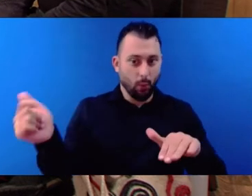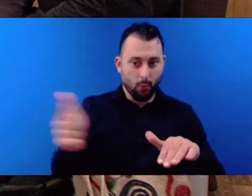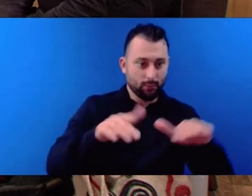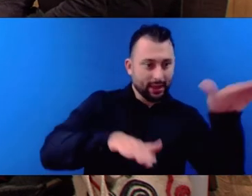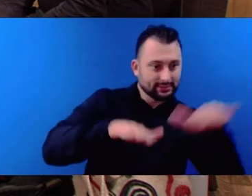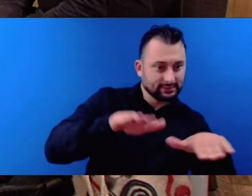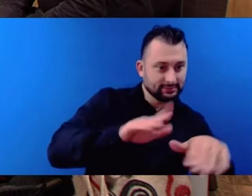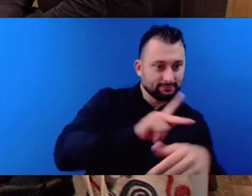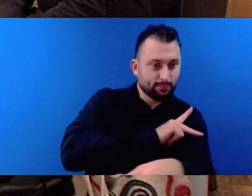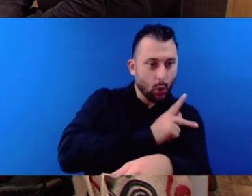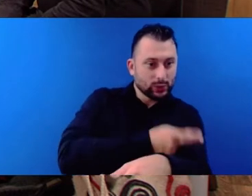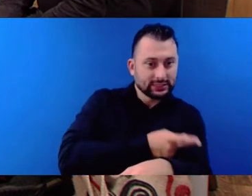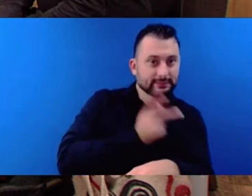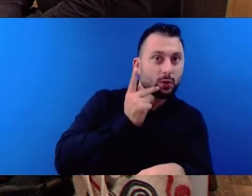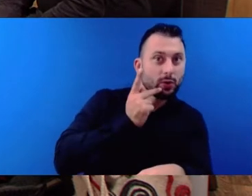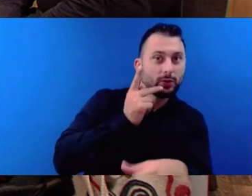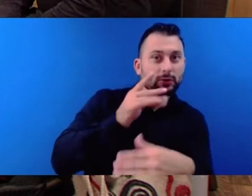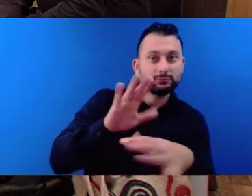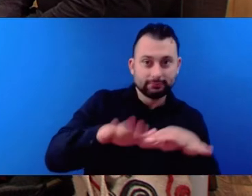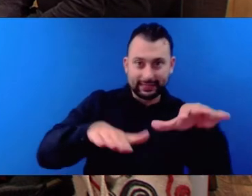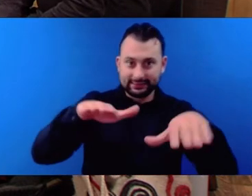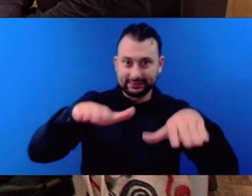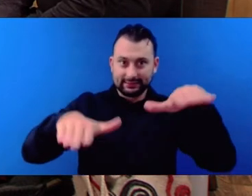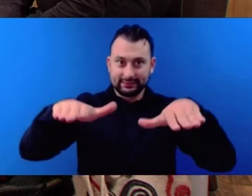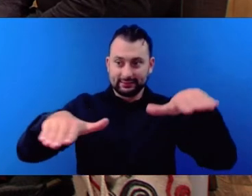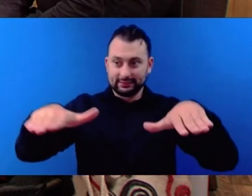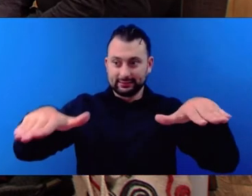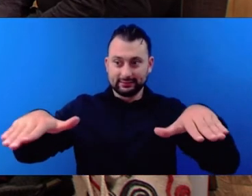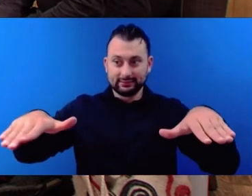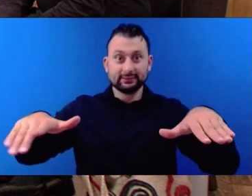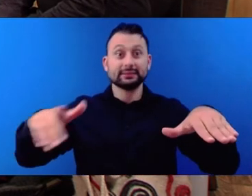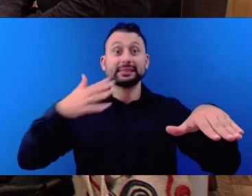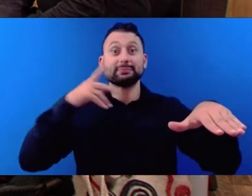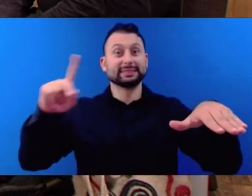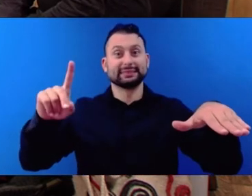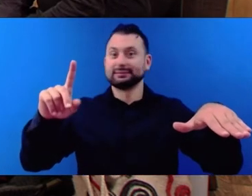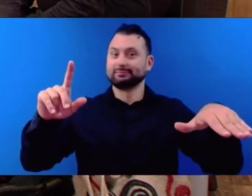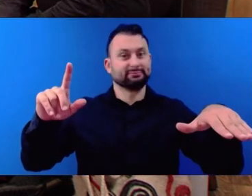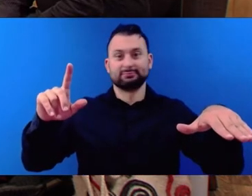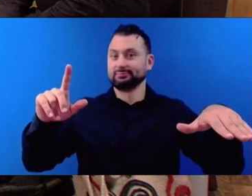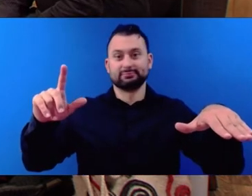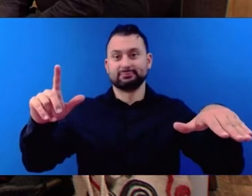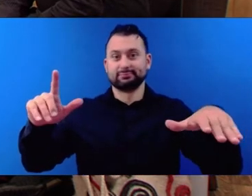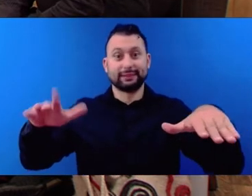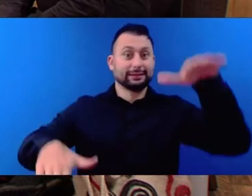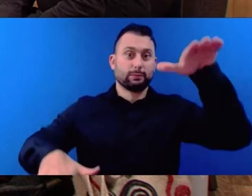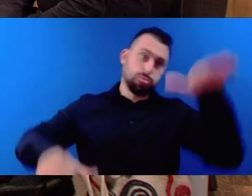coma. It's usually a reason that patients are admitted to the hospital.